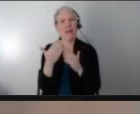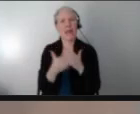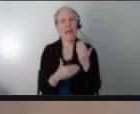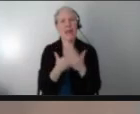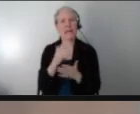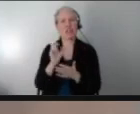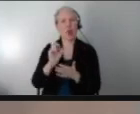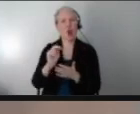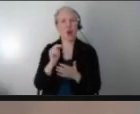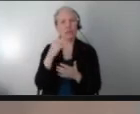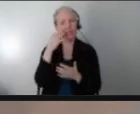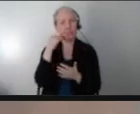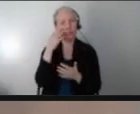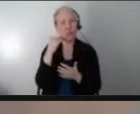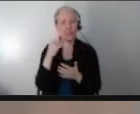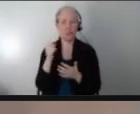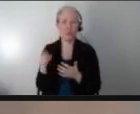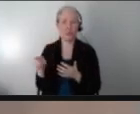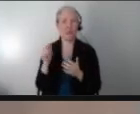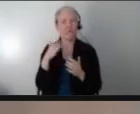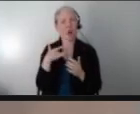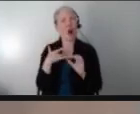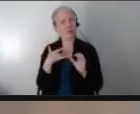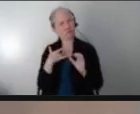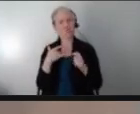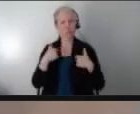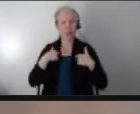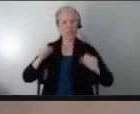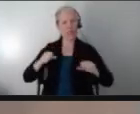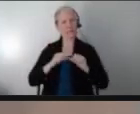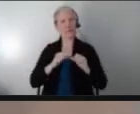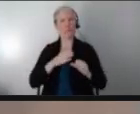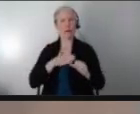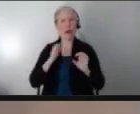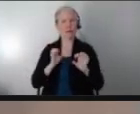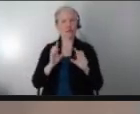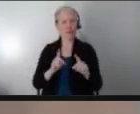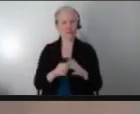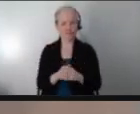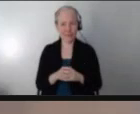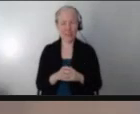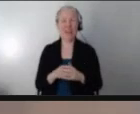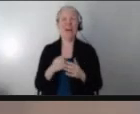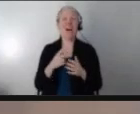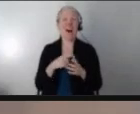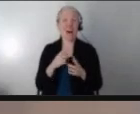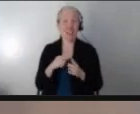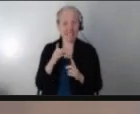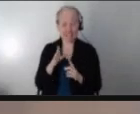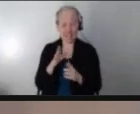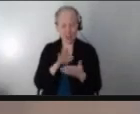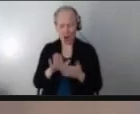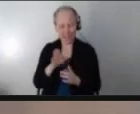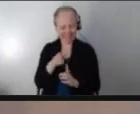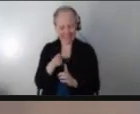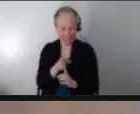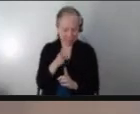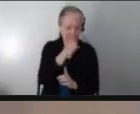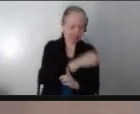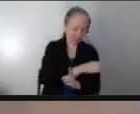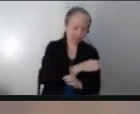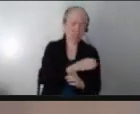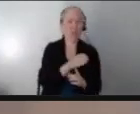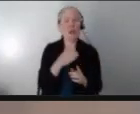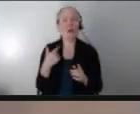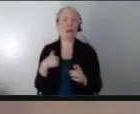to continue with their education. And then before they go to college and are thinking about college, the programs that we have in